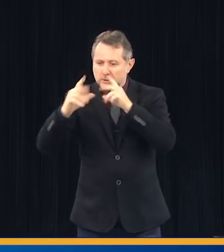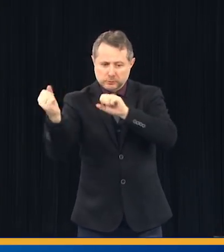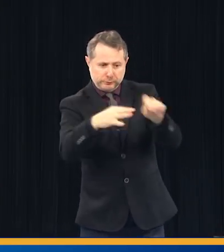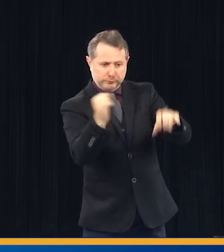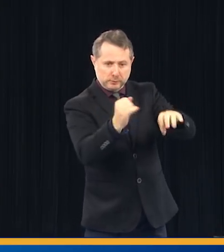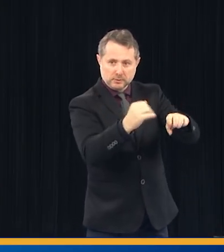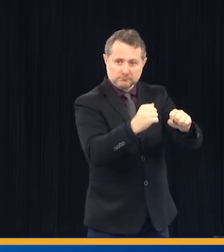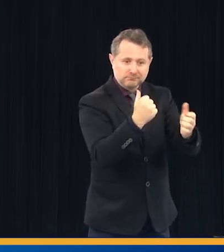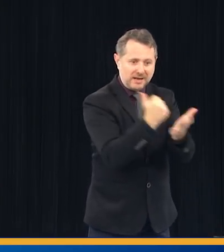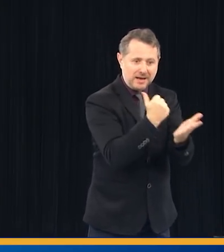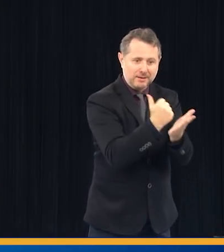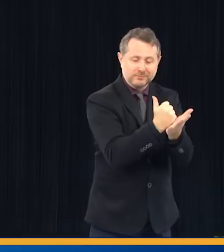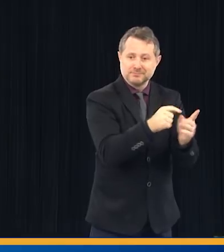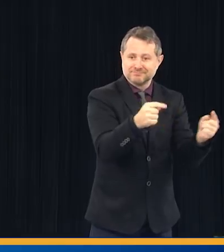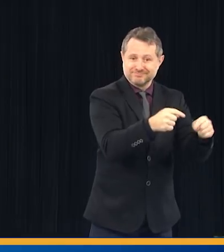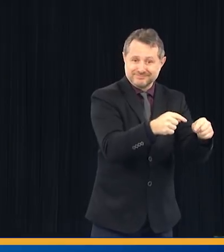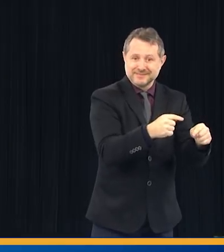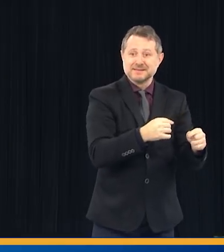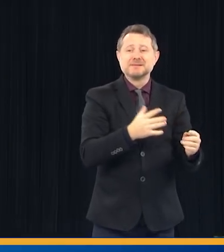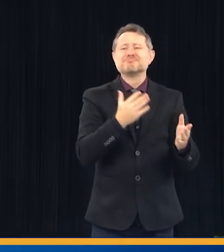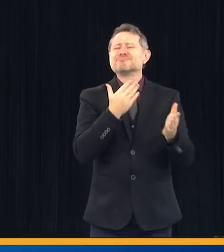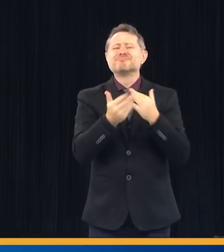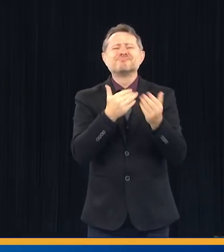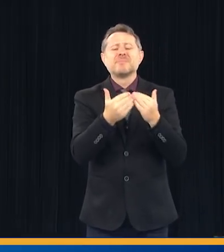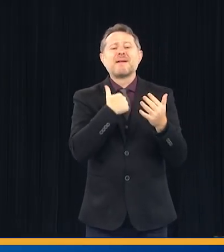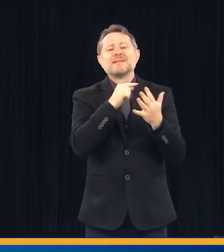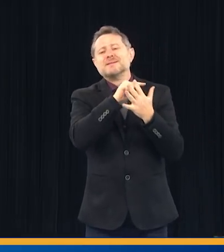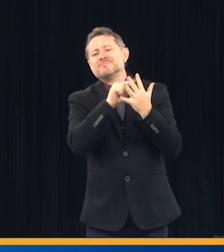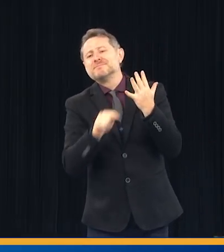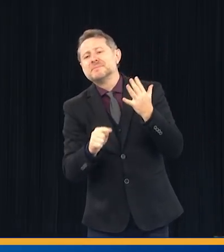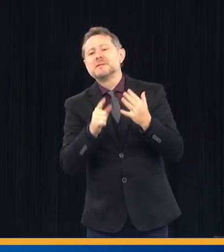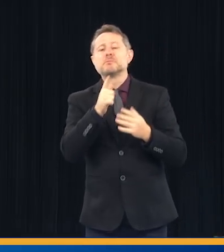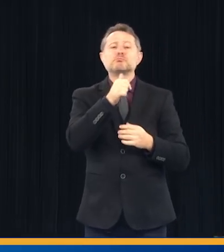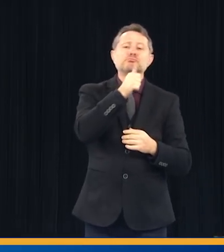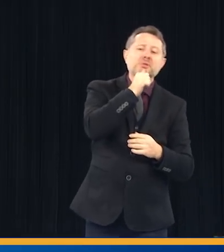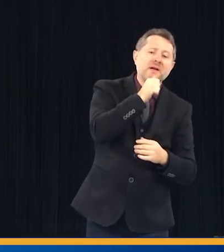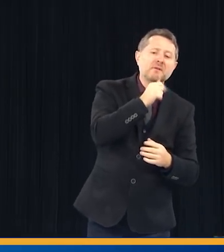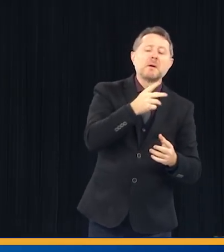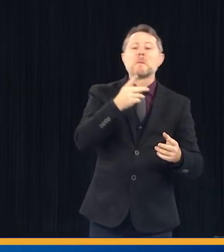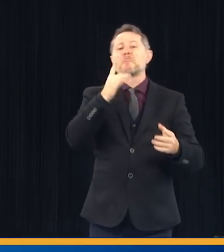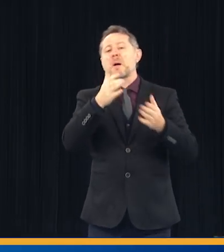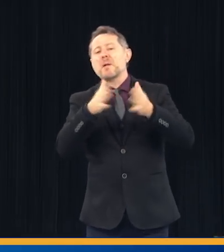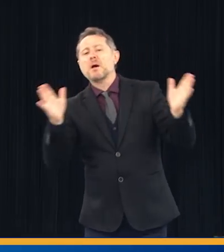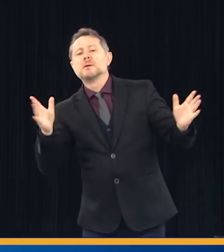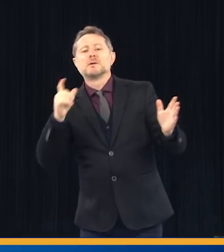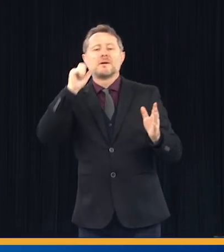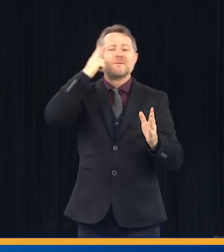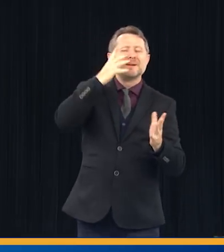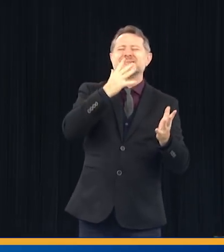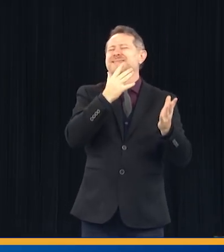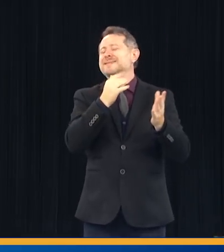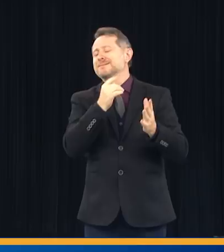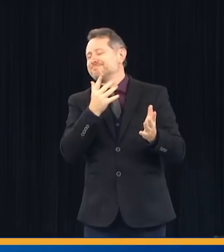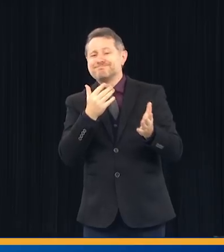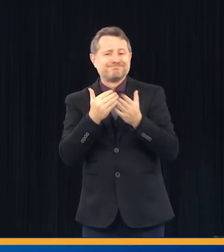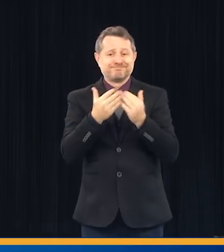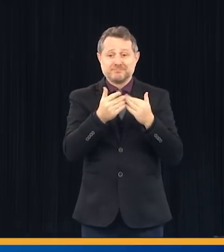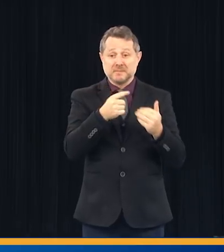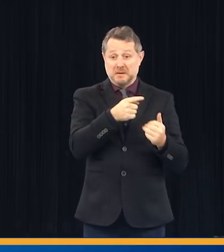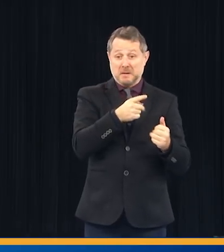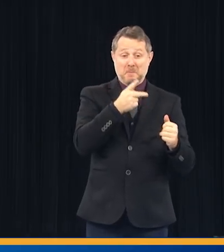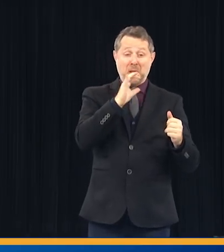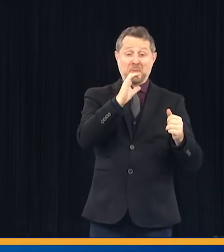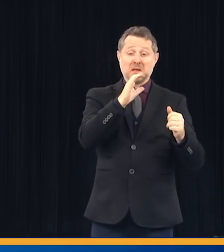both within the public system and the private system. You have public hospitals, and then you have private